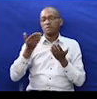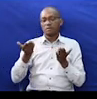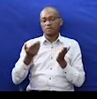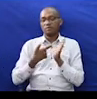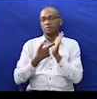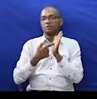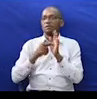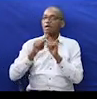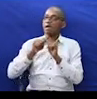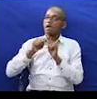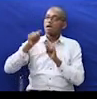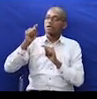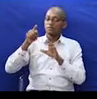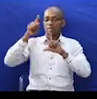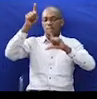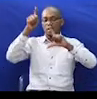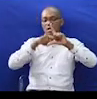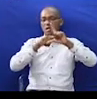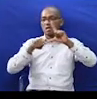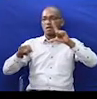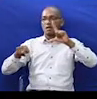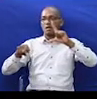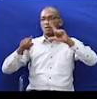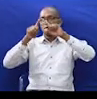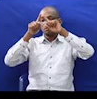hypotenuse of a right angle triangle.